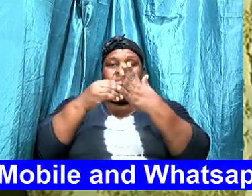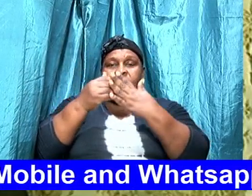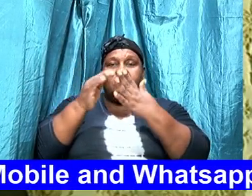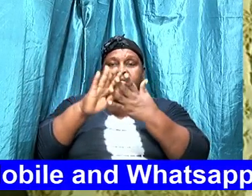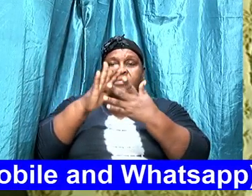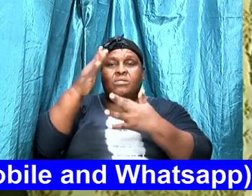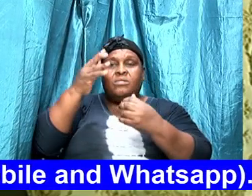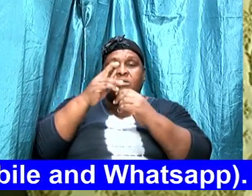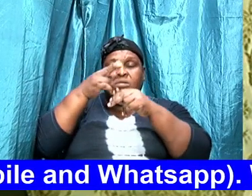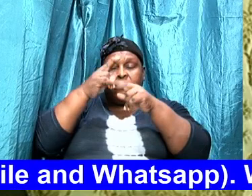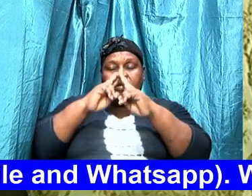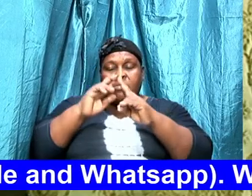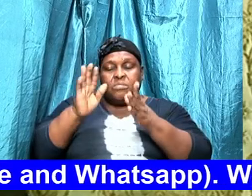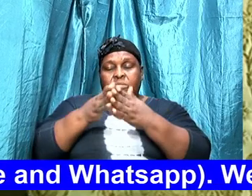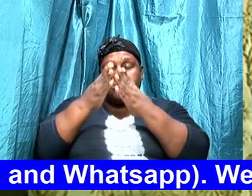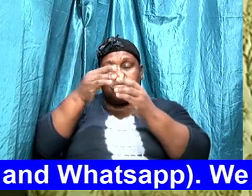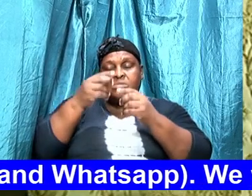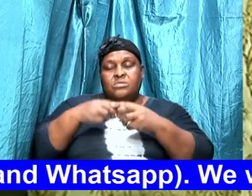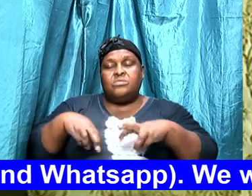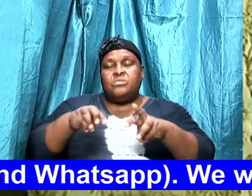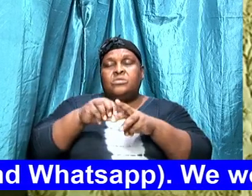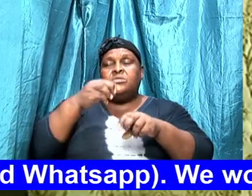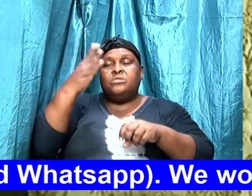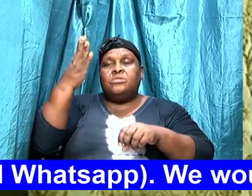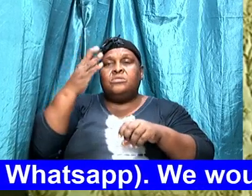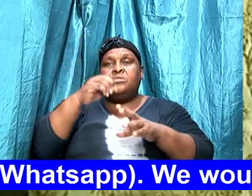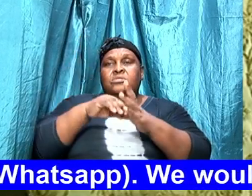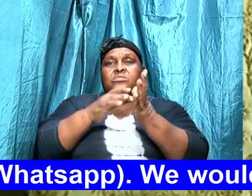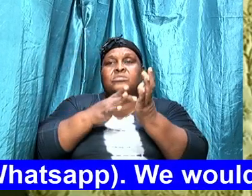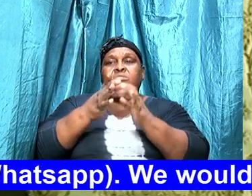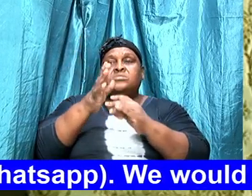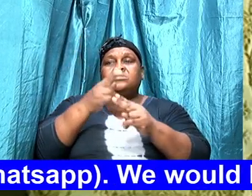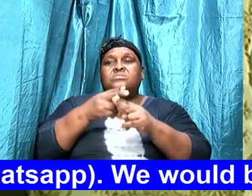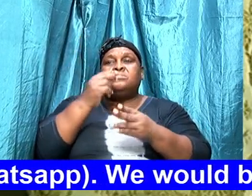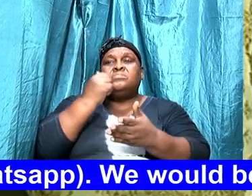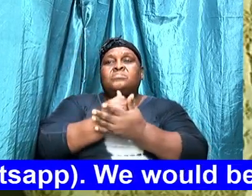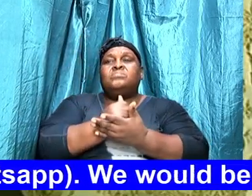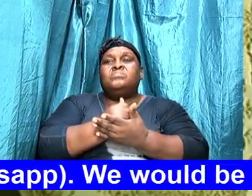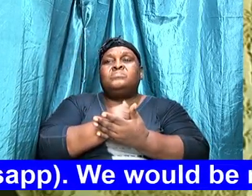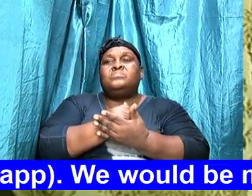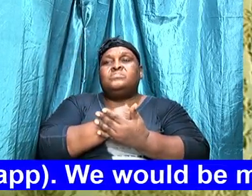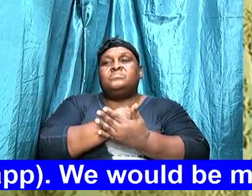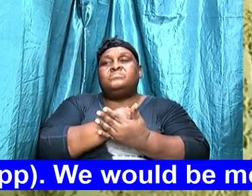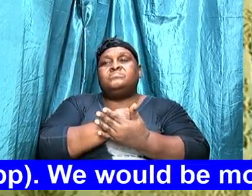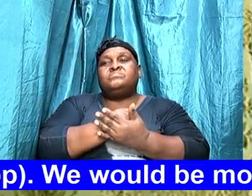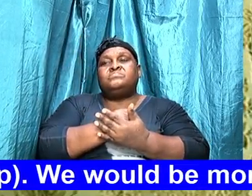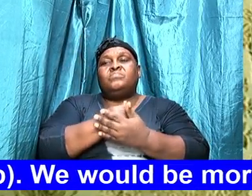all the honor and the praise belongeth unto you. In Jesus' name, amen.